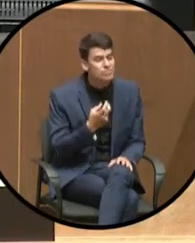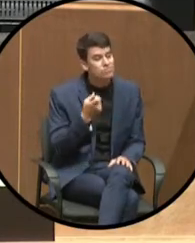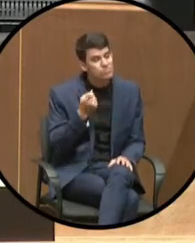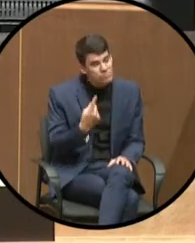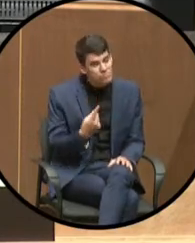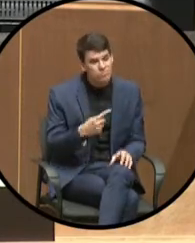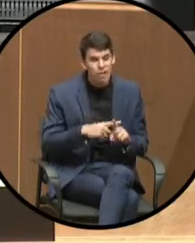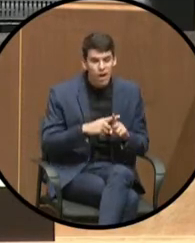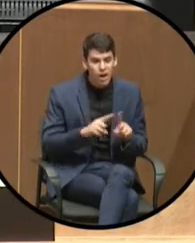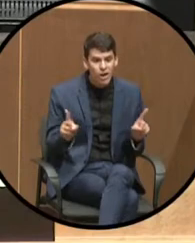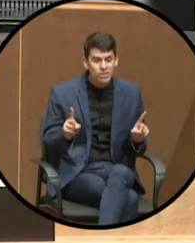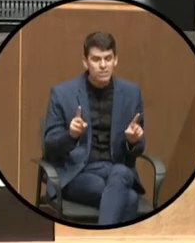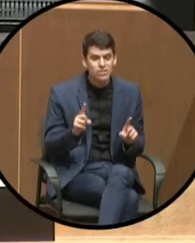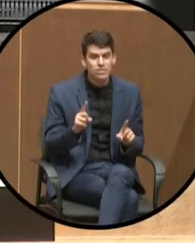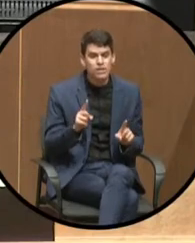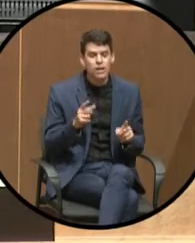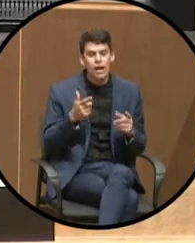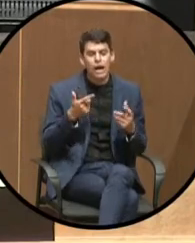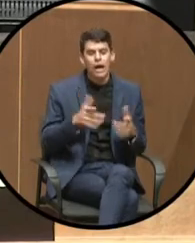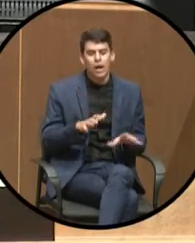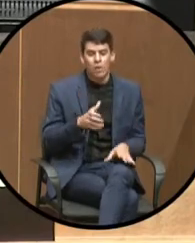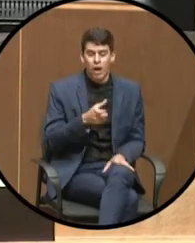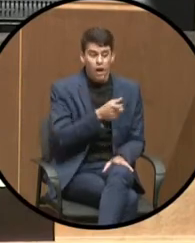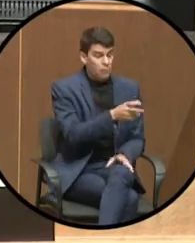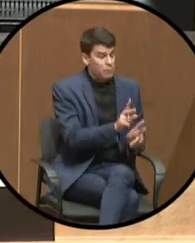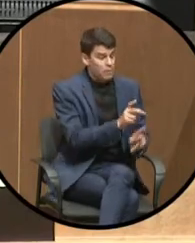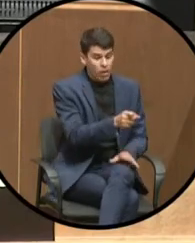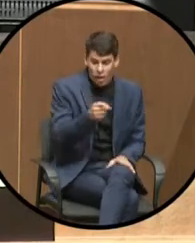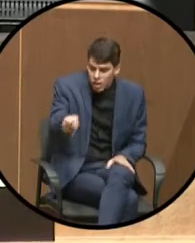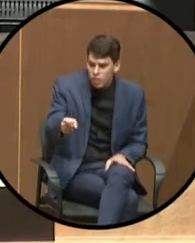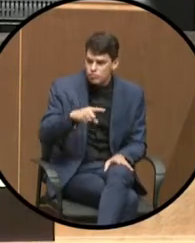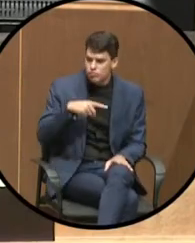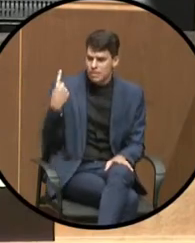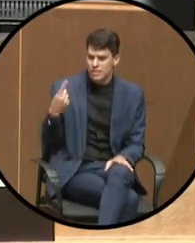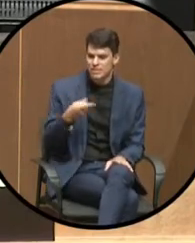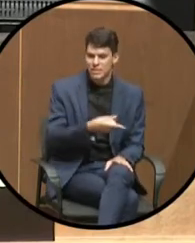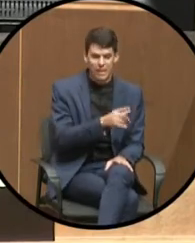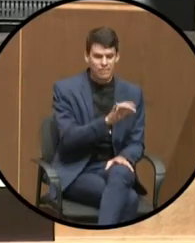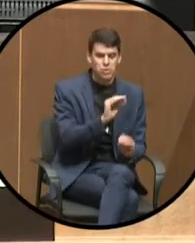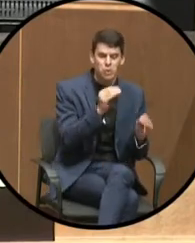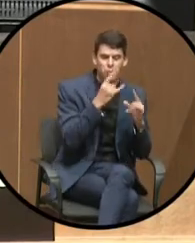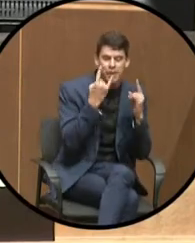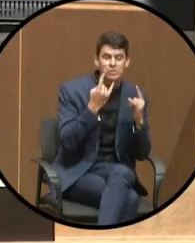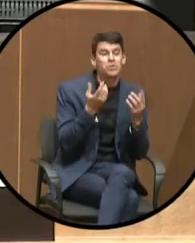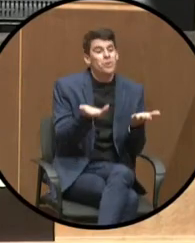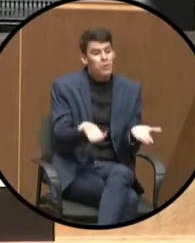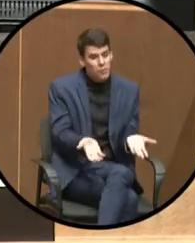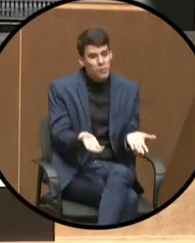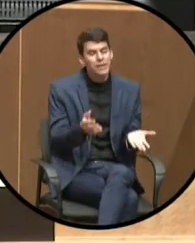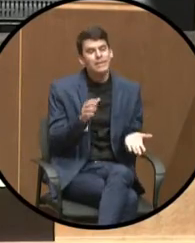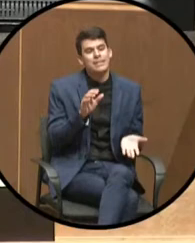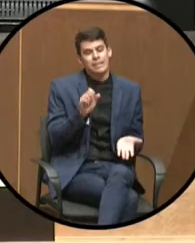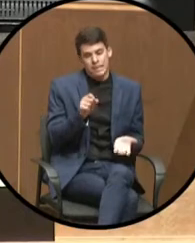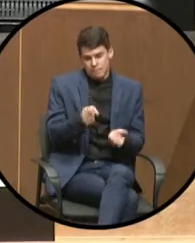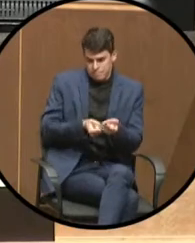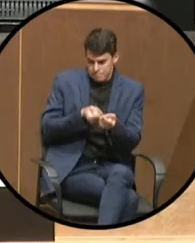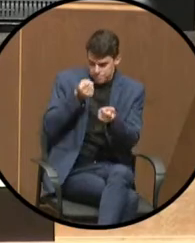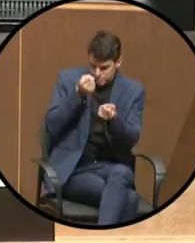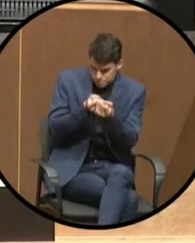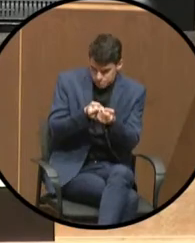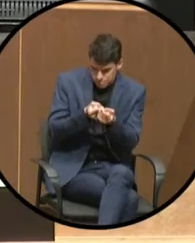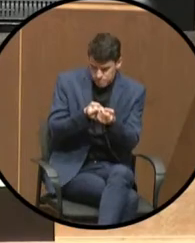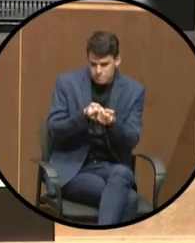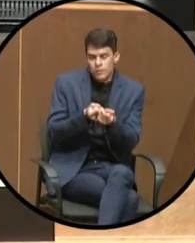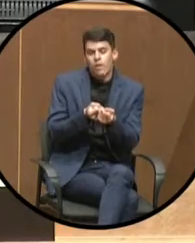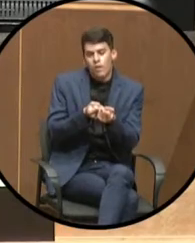but I don't want to put in risk anybody's life. So even though I will be voting in favor of